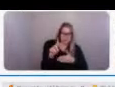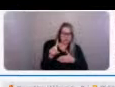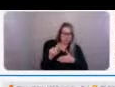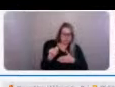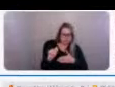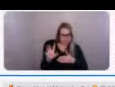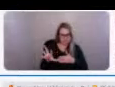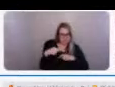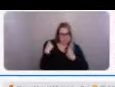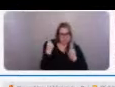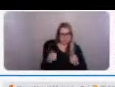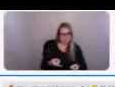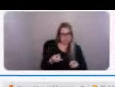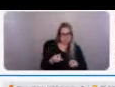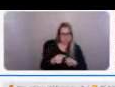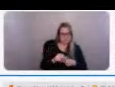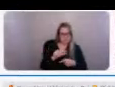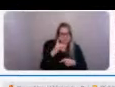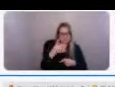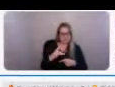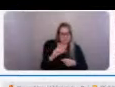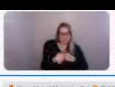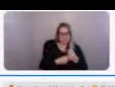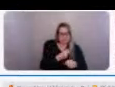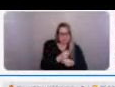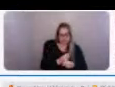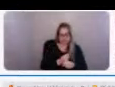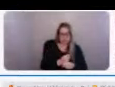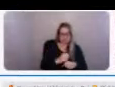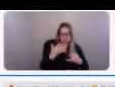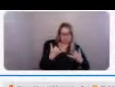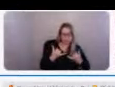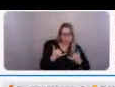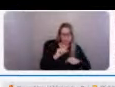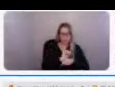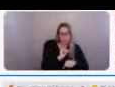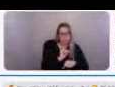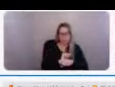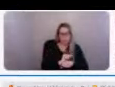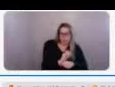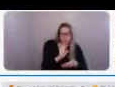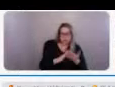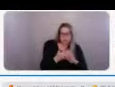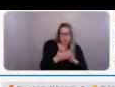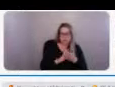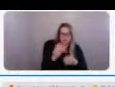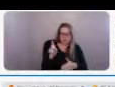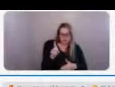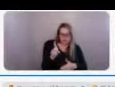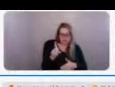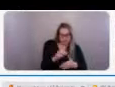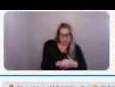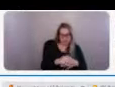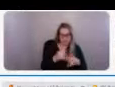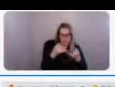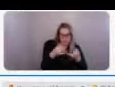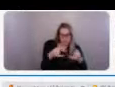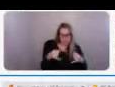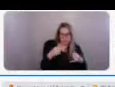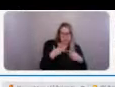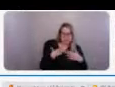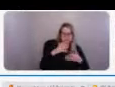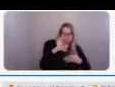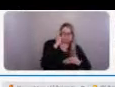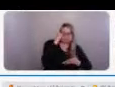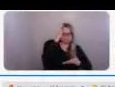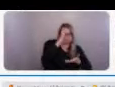the last 10 years i currently work for the city of phoenix i'm a father and currently have a son attending school in the bordering community of mesa in